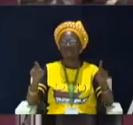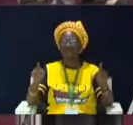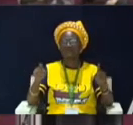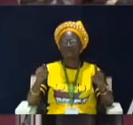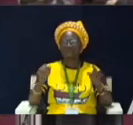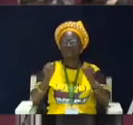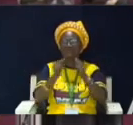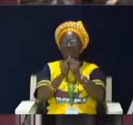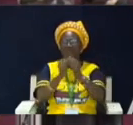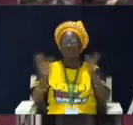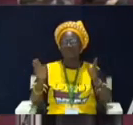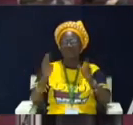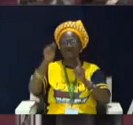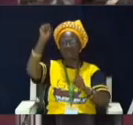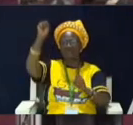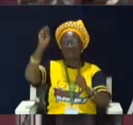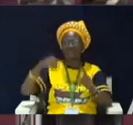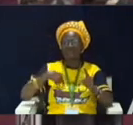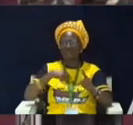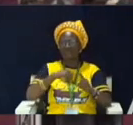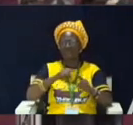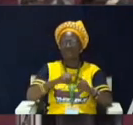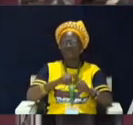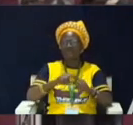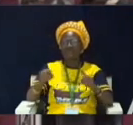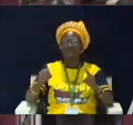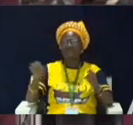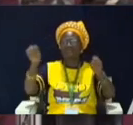Without him, we can't really talk about heavenly